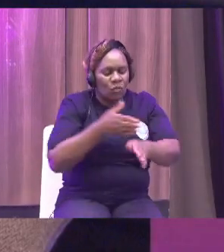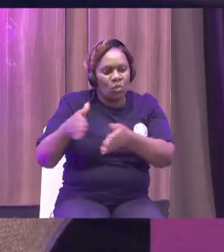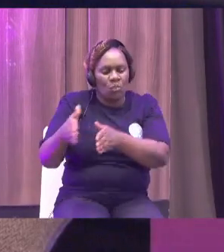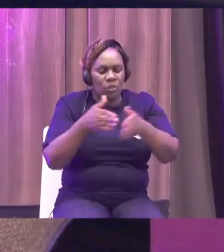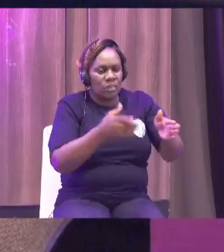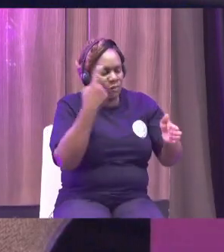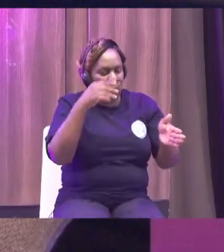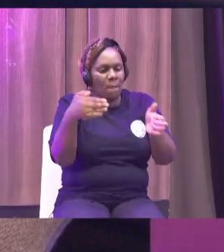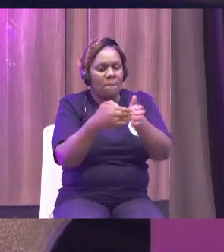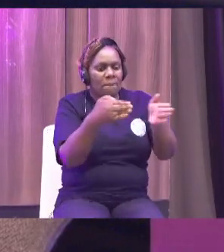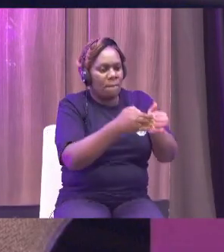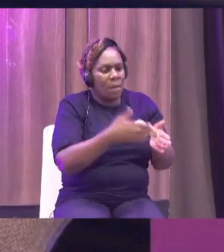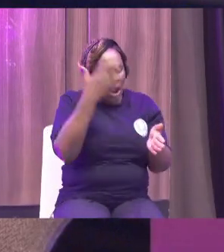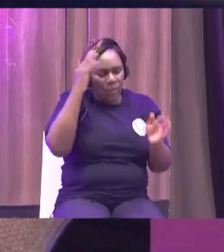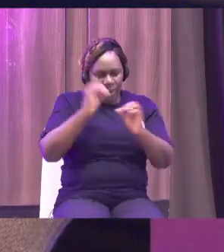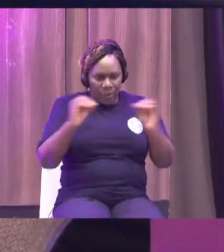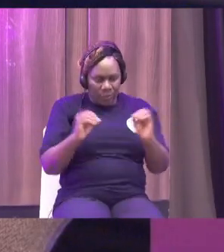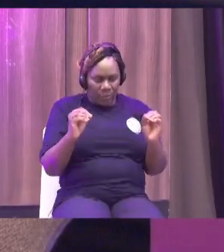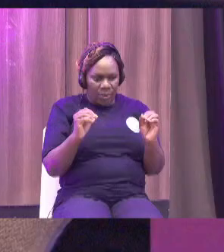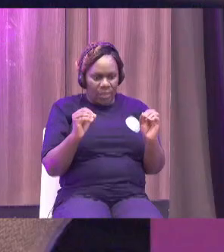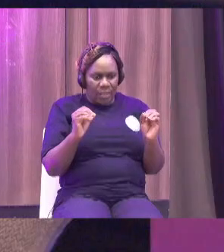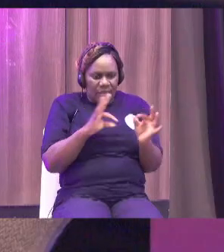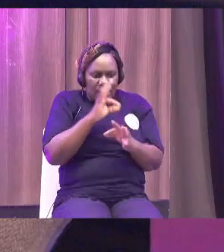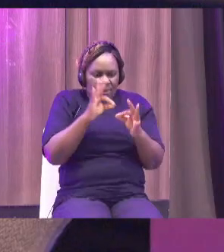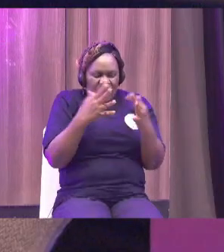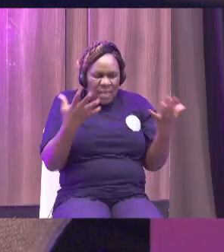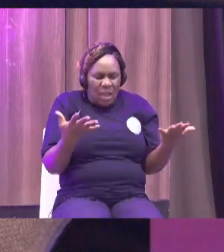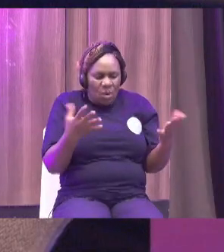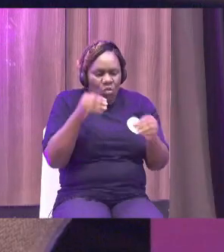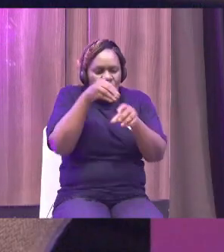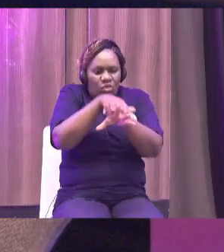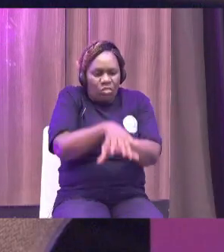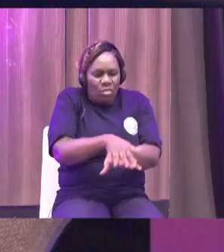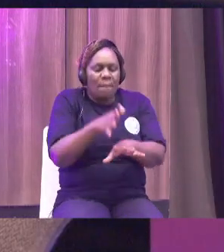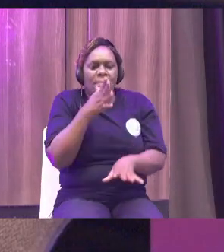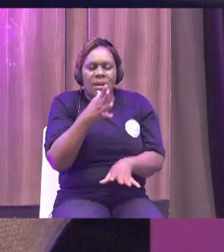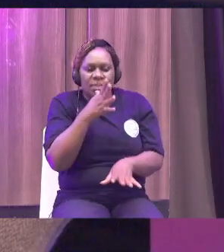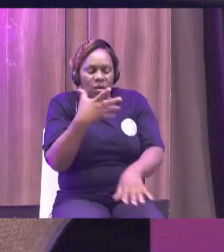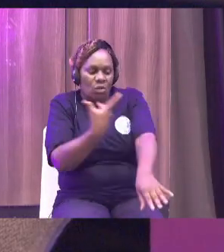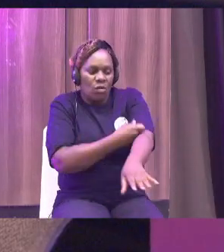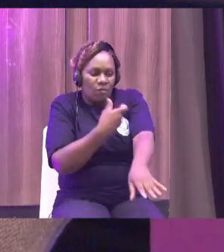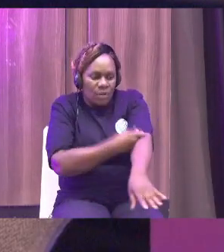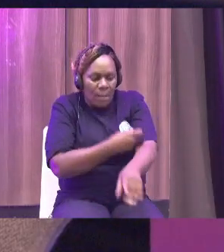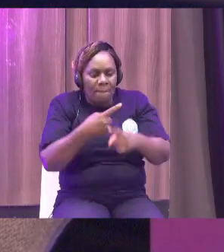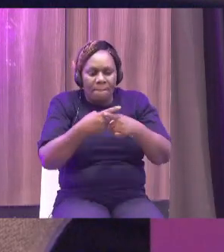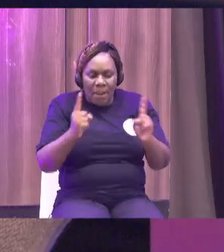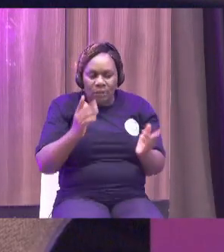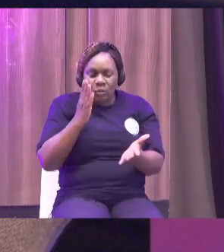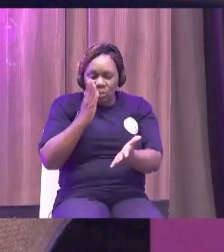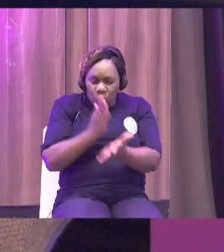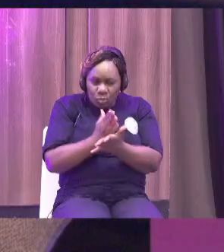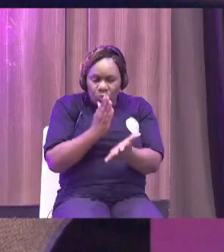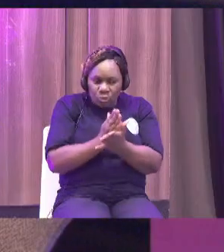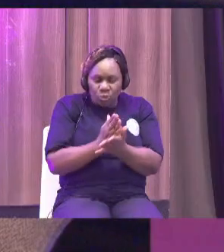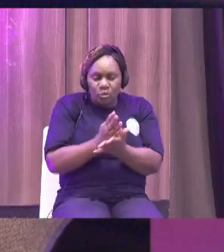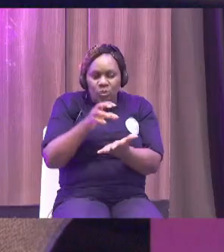for prevention. I don't know exactly how it would fit in with a maternal vaccine, but certainly in